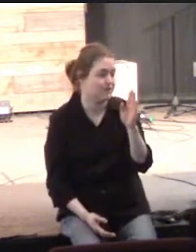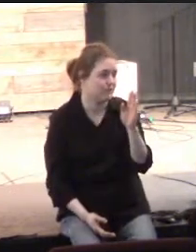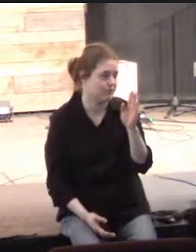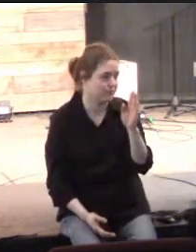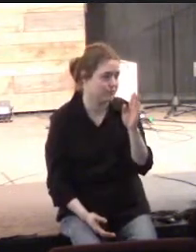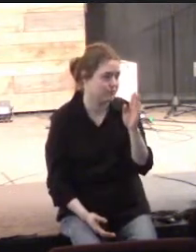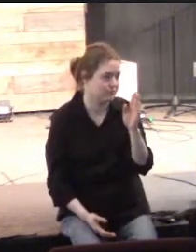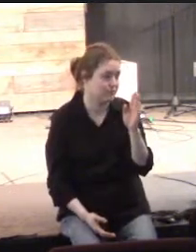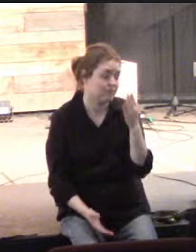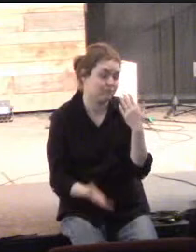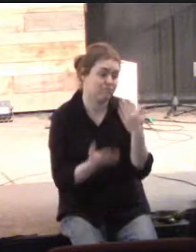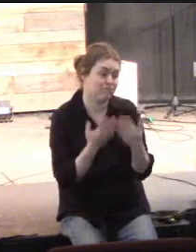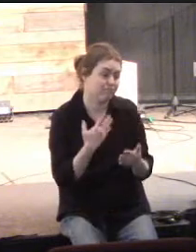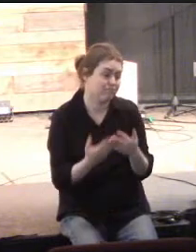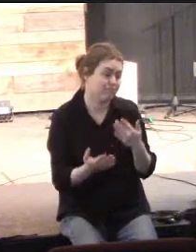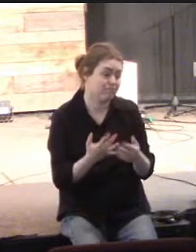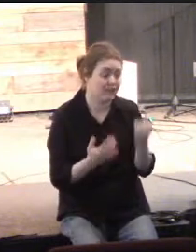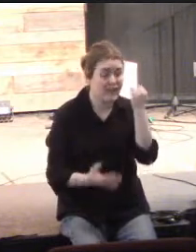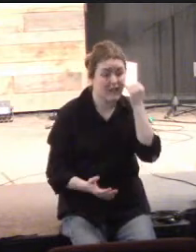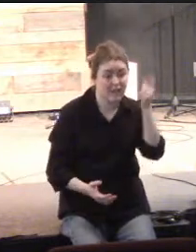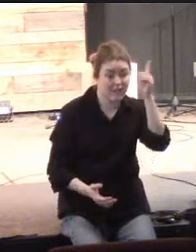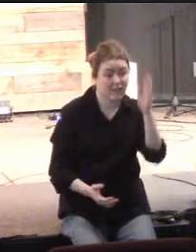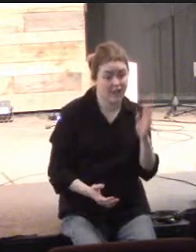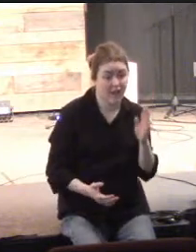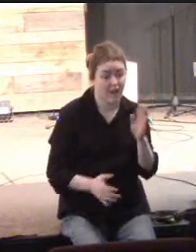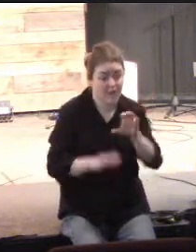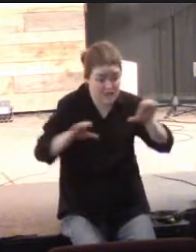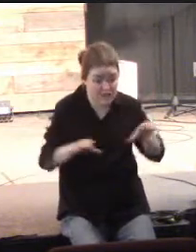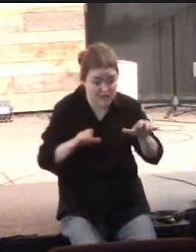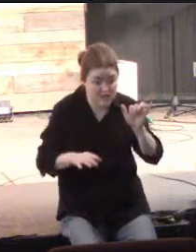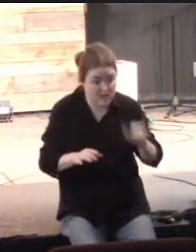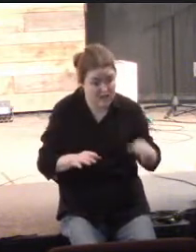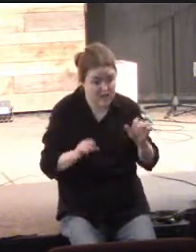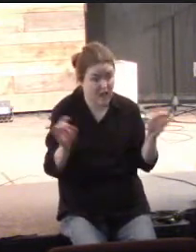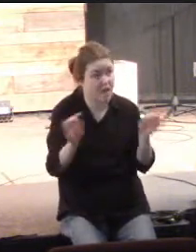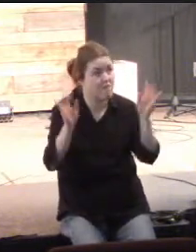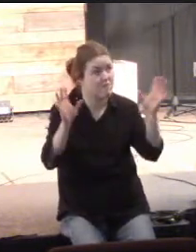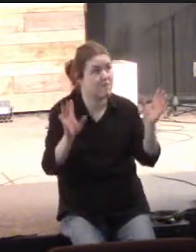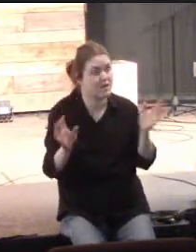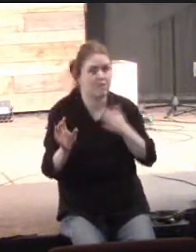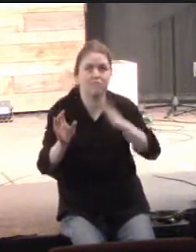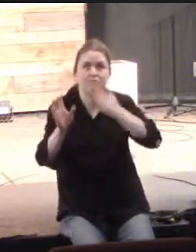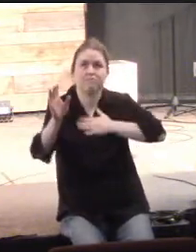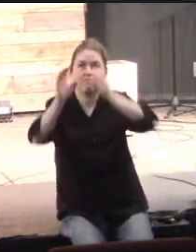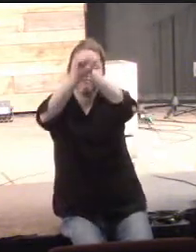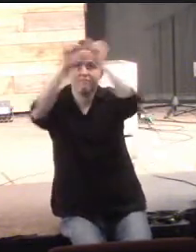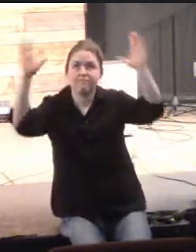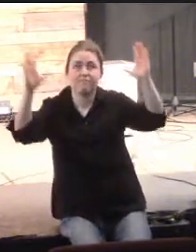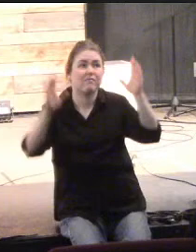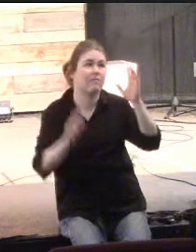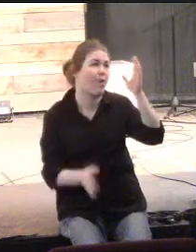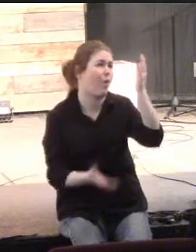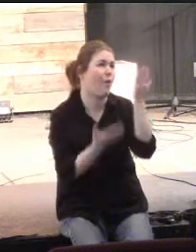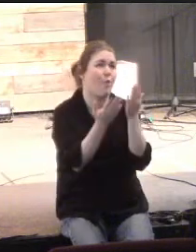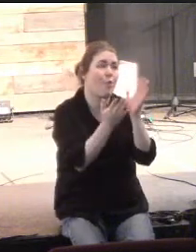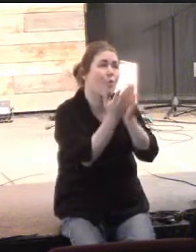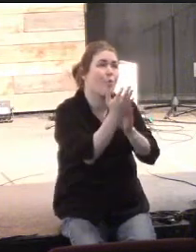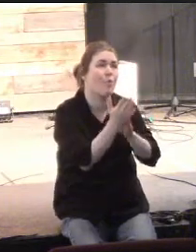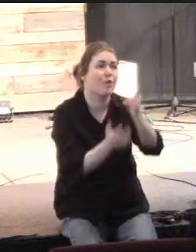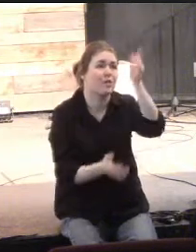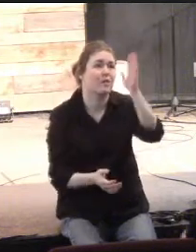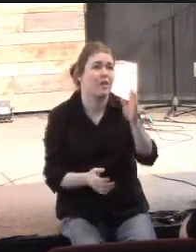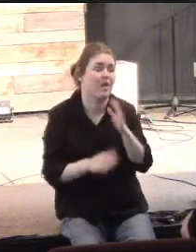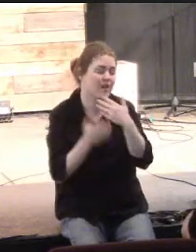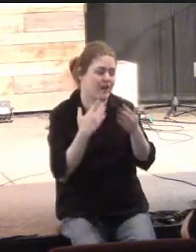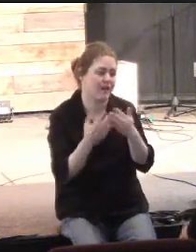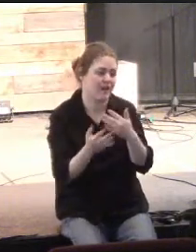You know, whether God does that miracle or not exactly where you have it envisioned in your mind, just worship God anyway. God is